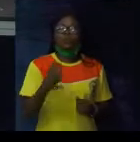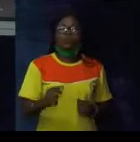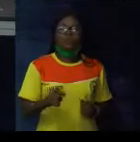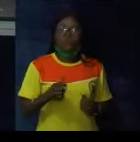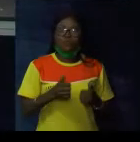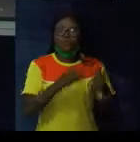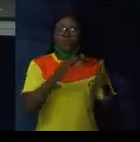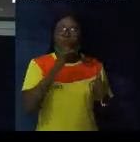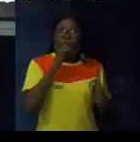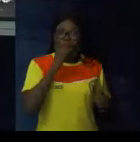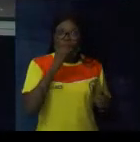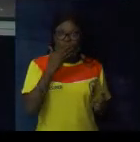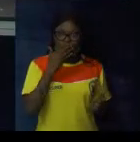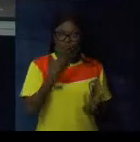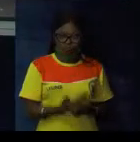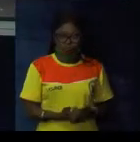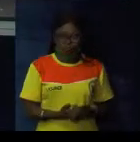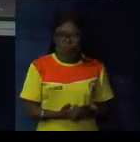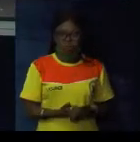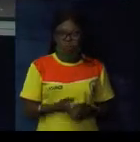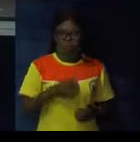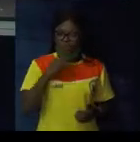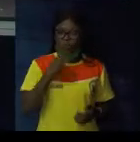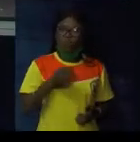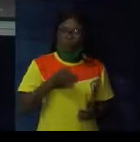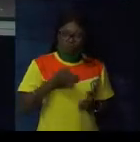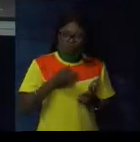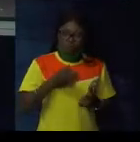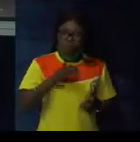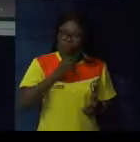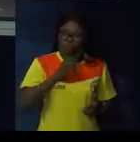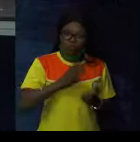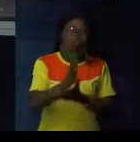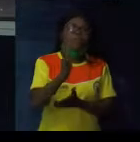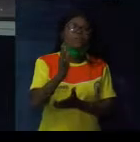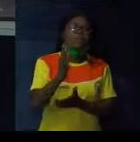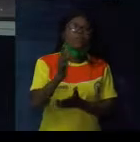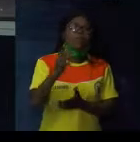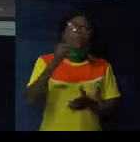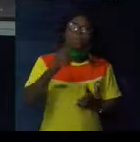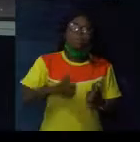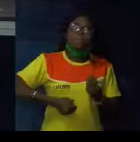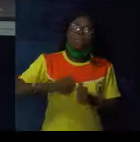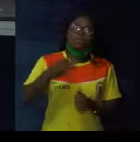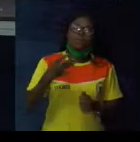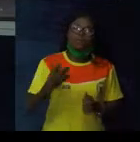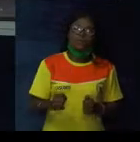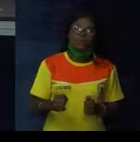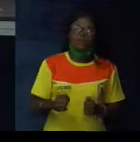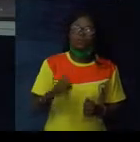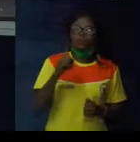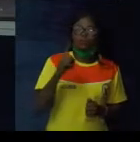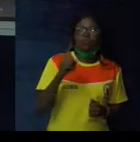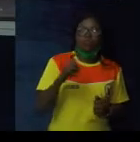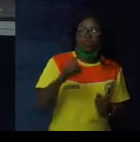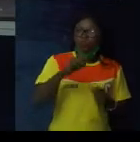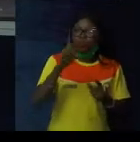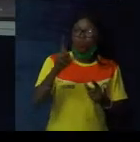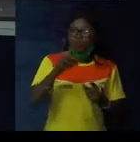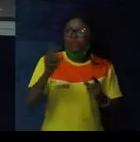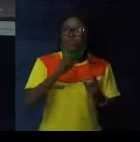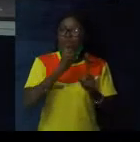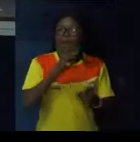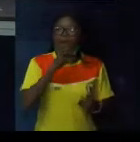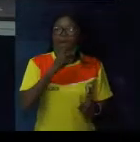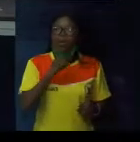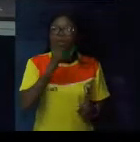move on. Now, which of the following is true? Now, in this case, you have to select the one that is true because most of the statements are not